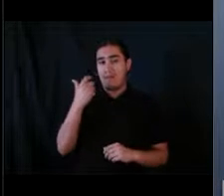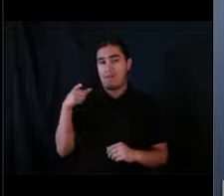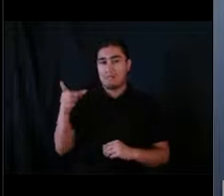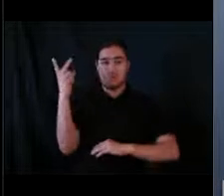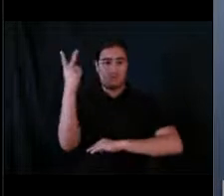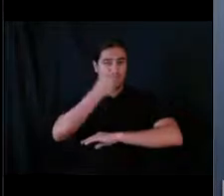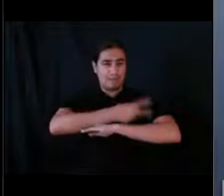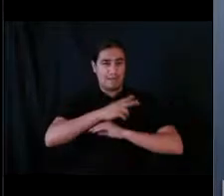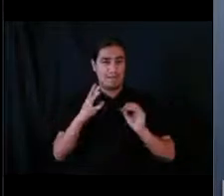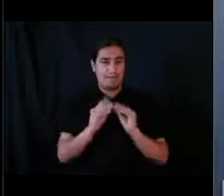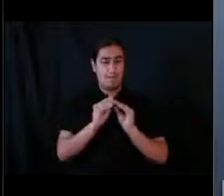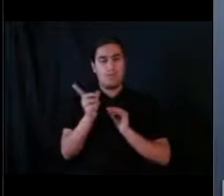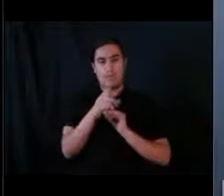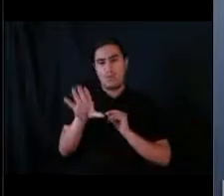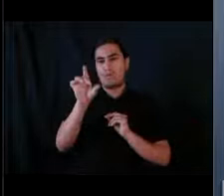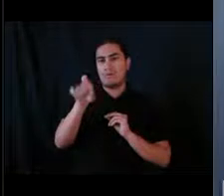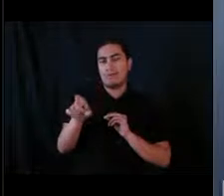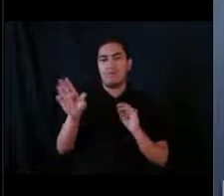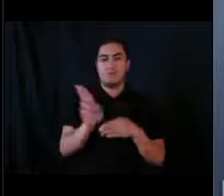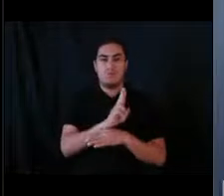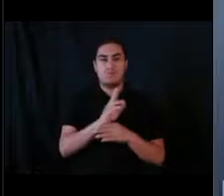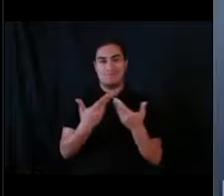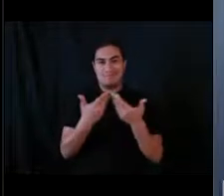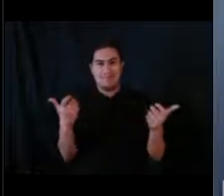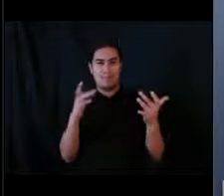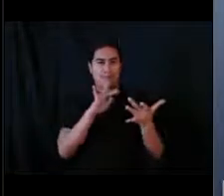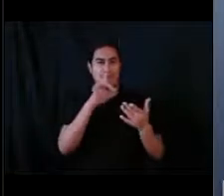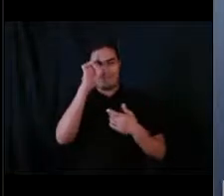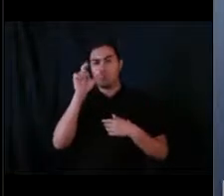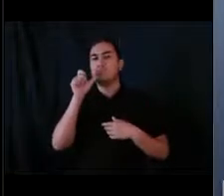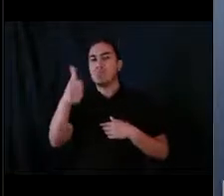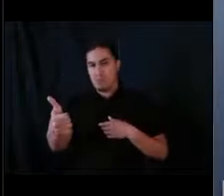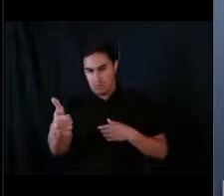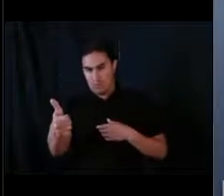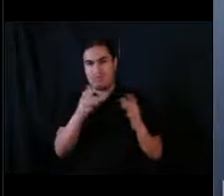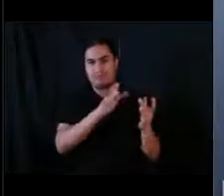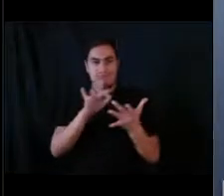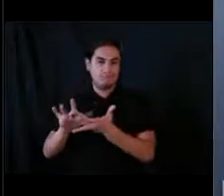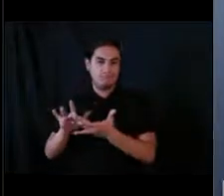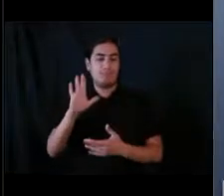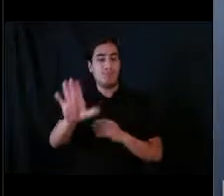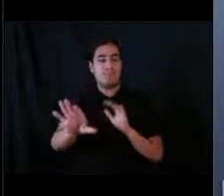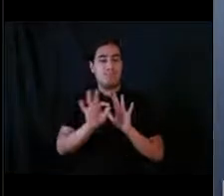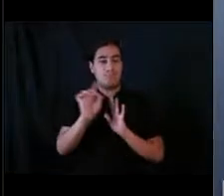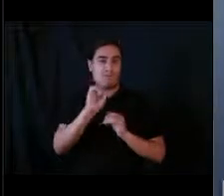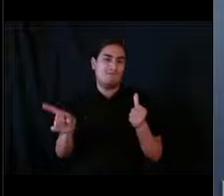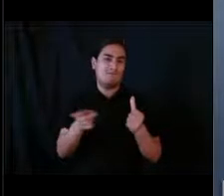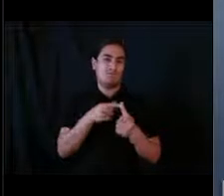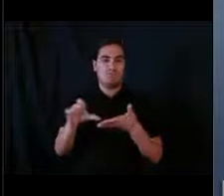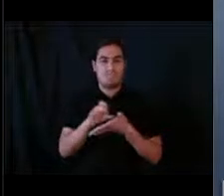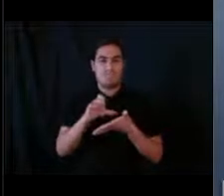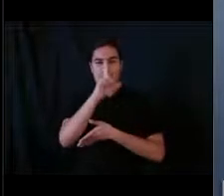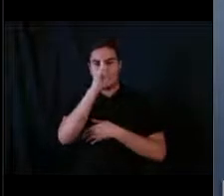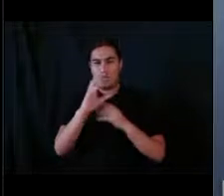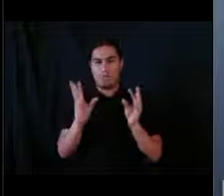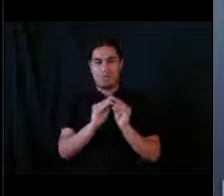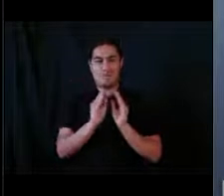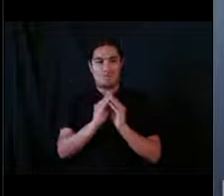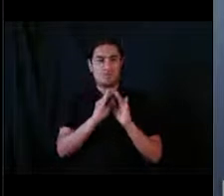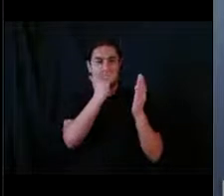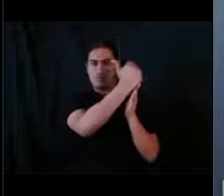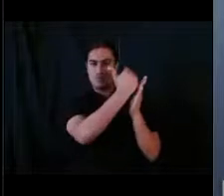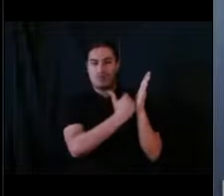day meeting you will need to use a separate link to attend the meeting tomorrow the links can be found on the first page of the meeting agenda please use